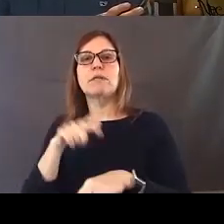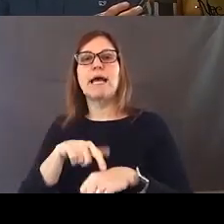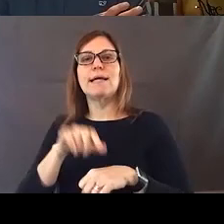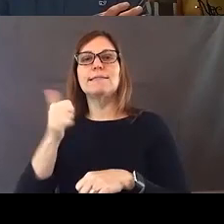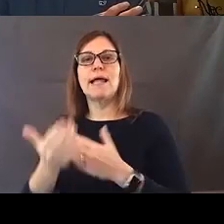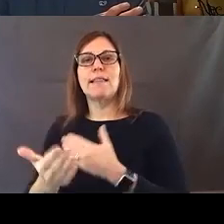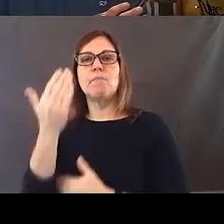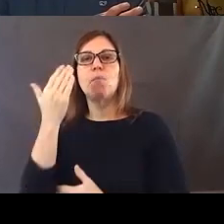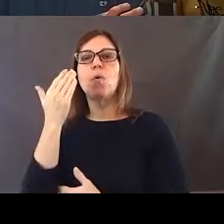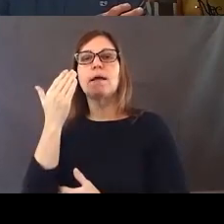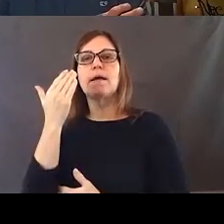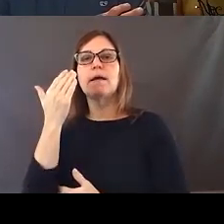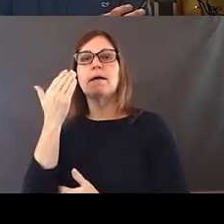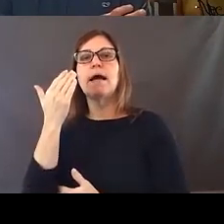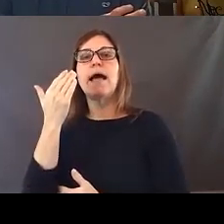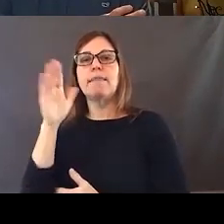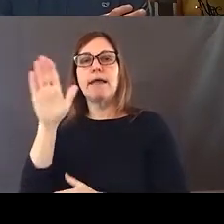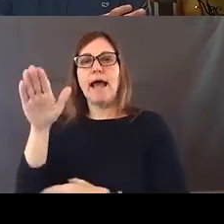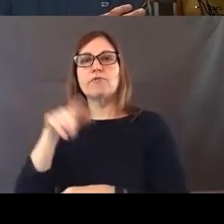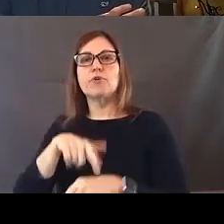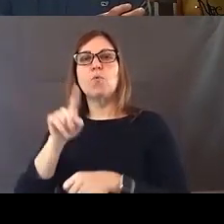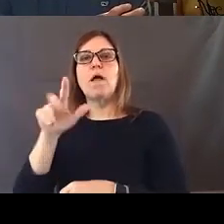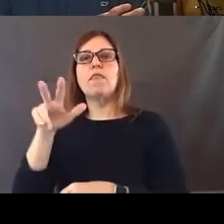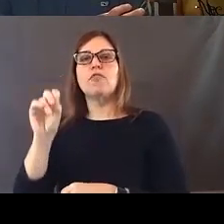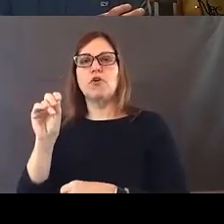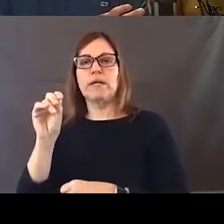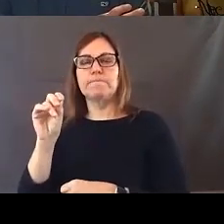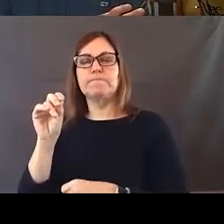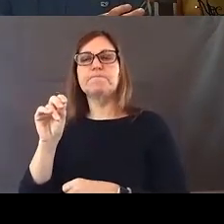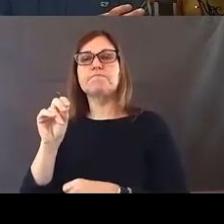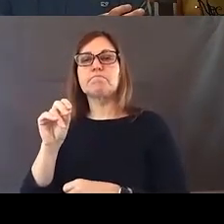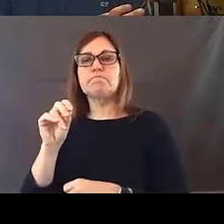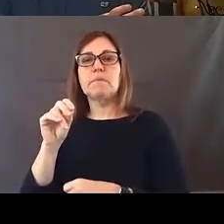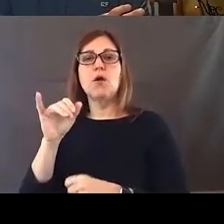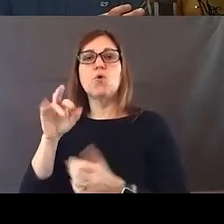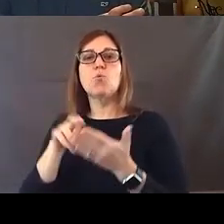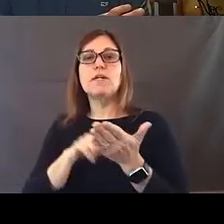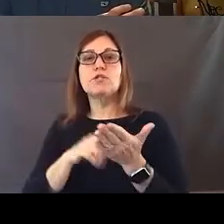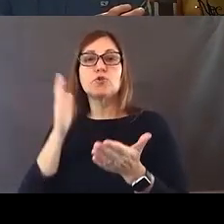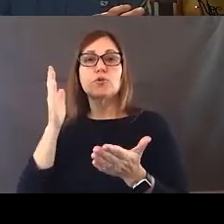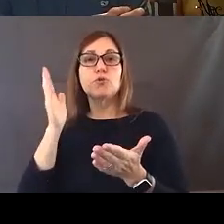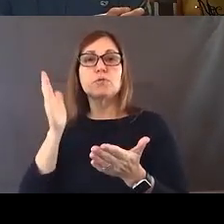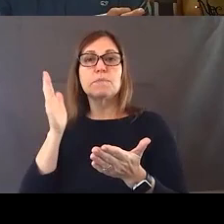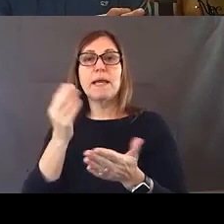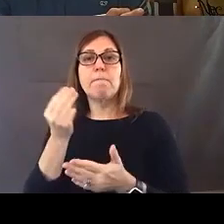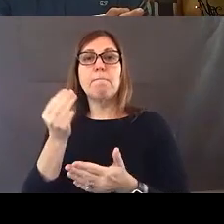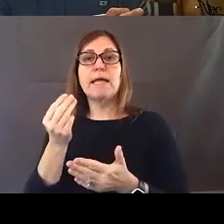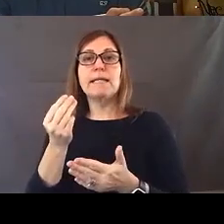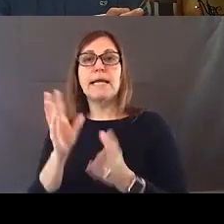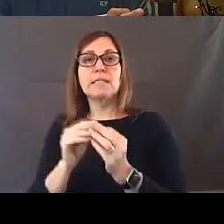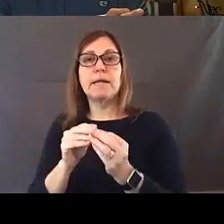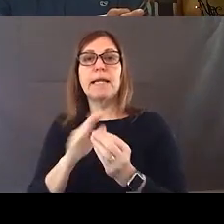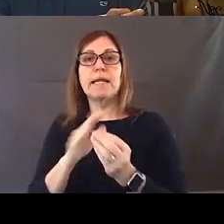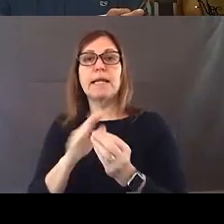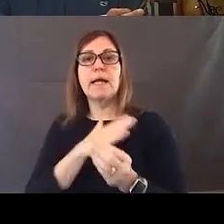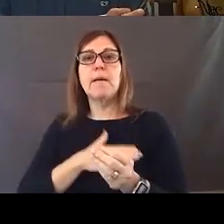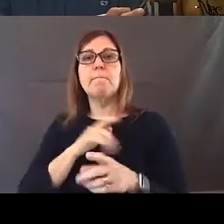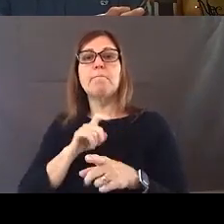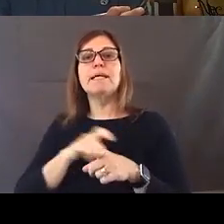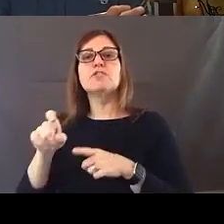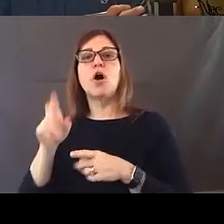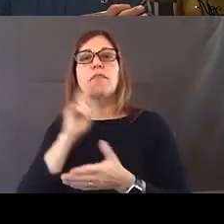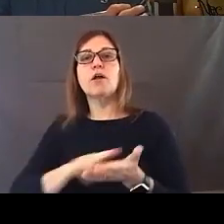and 1:30 p.m. respectively. To register to speak at Monday's meeting, please call the clerk's office before 9 a.m.